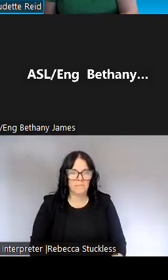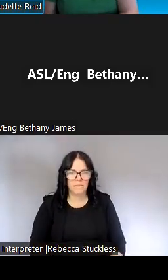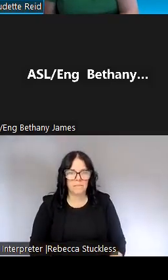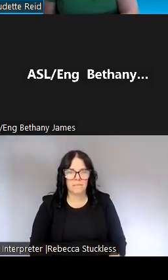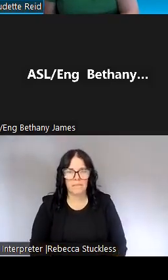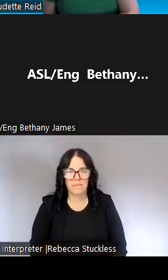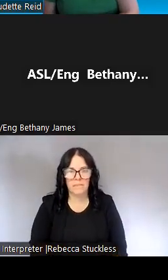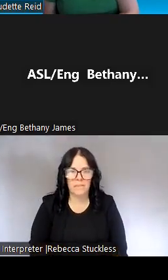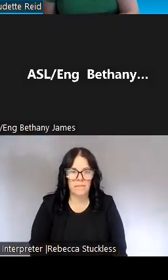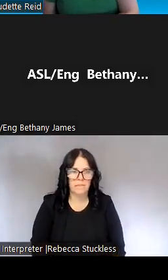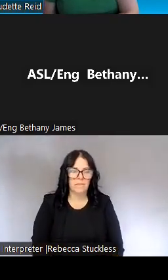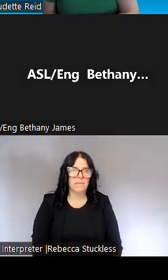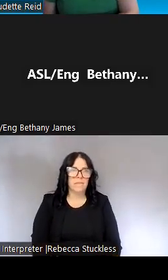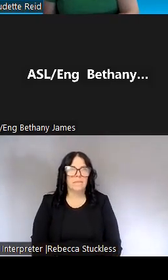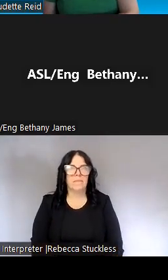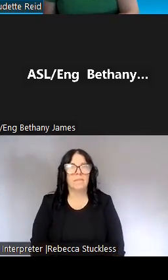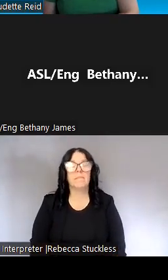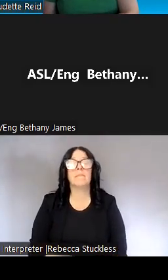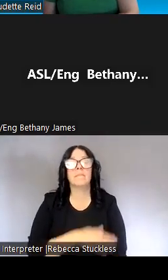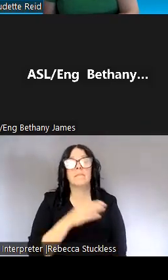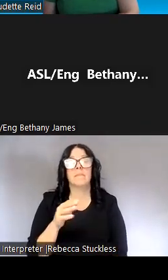And then switch control is